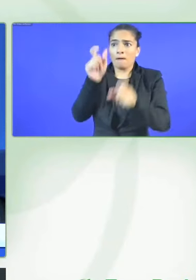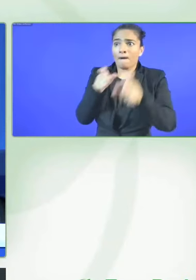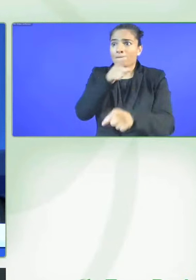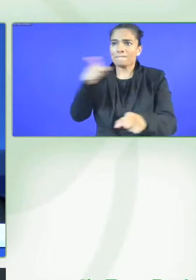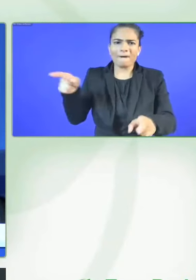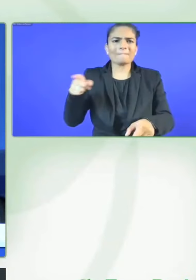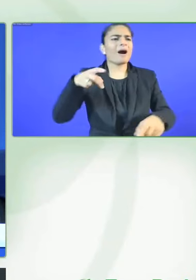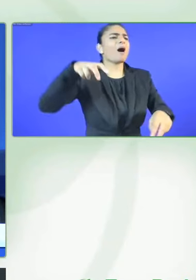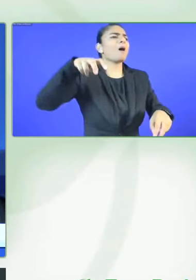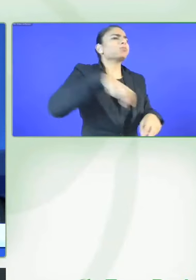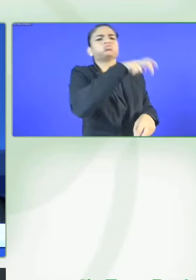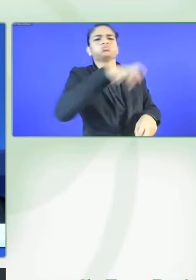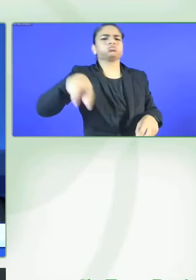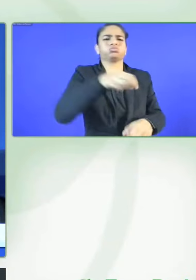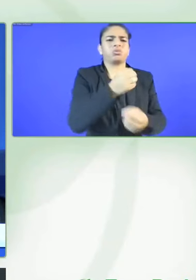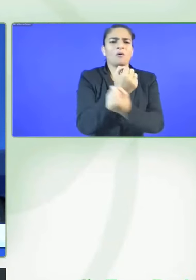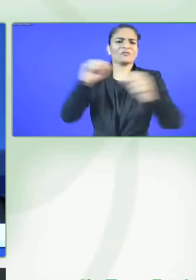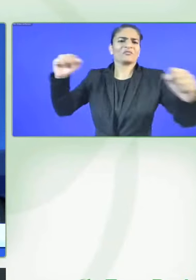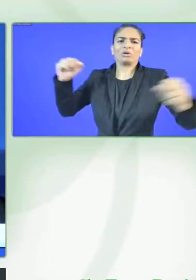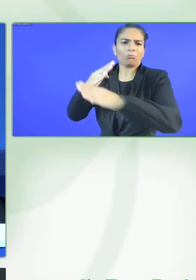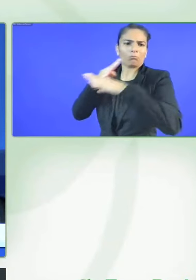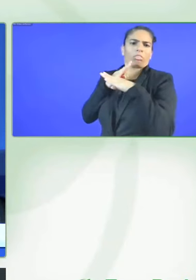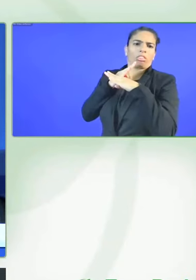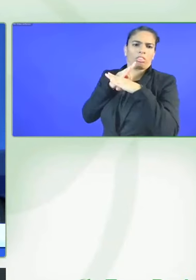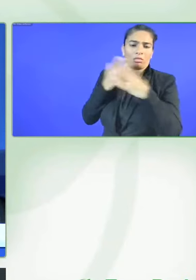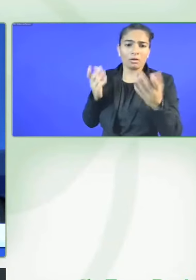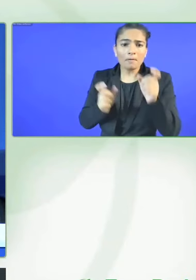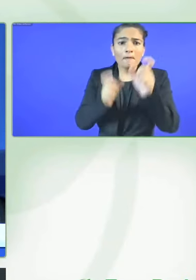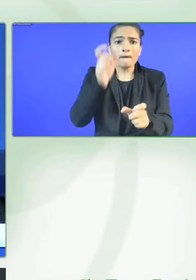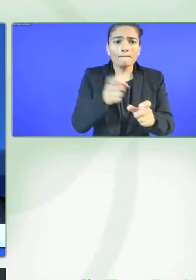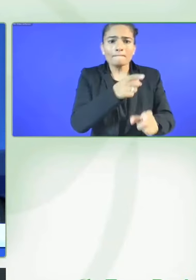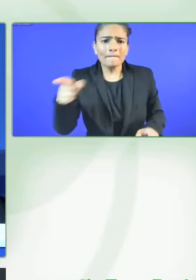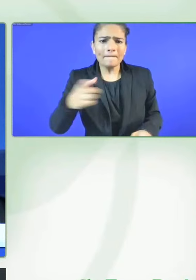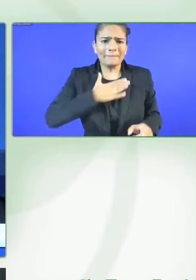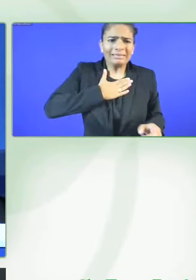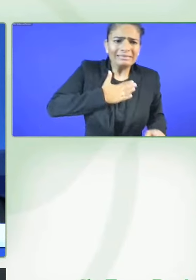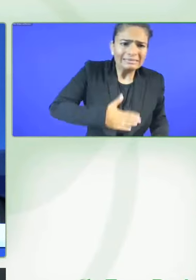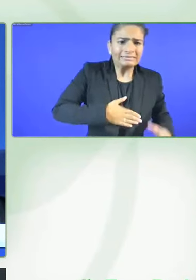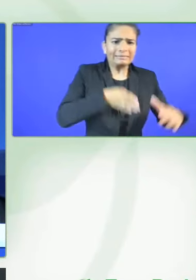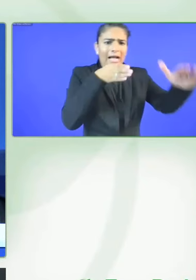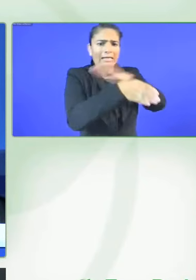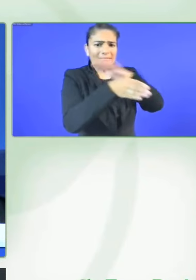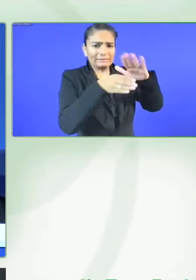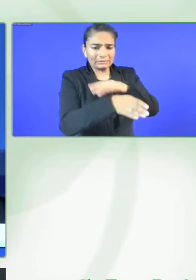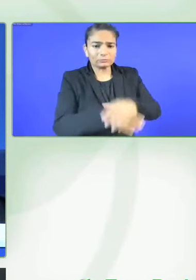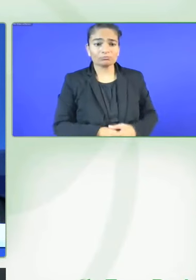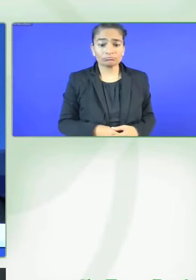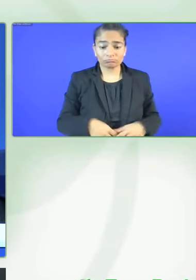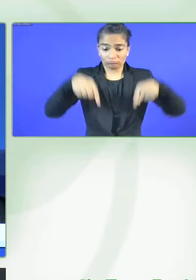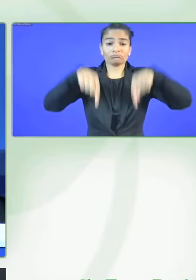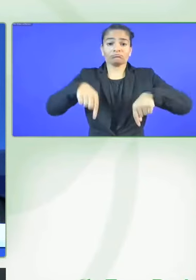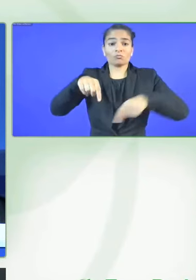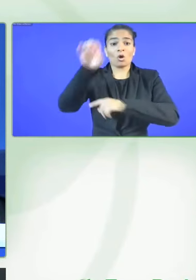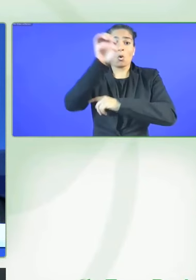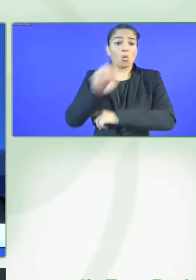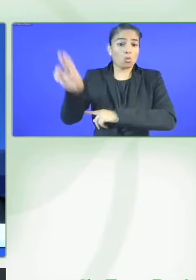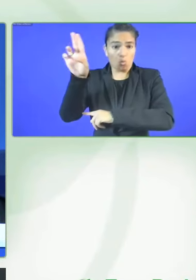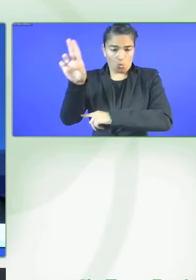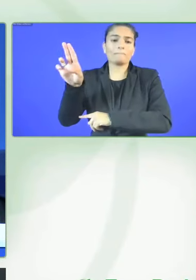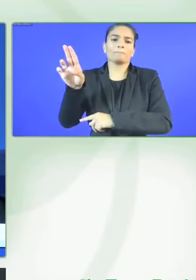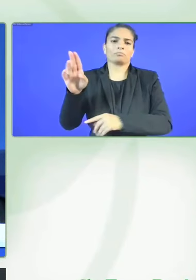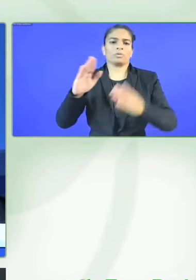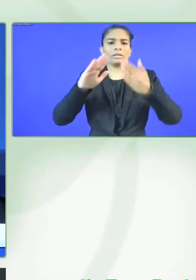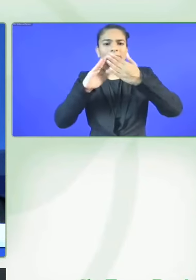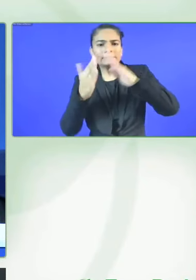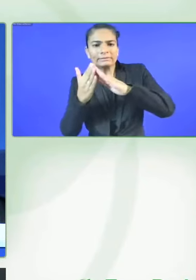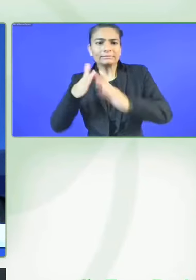natural environment, which is also important, and we all very often forget about it. I was asked before if I like mountains at some point today, and